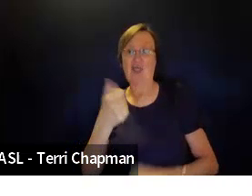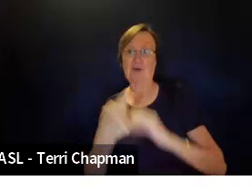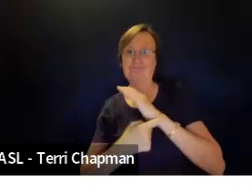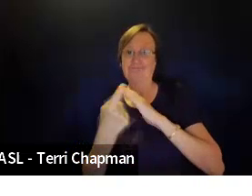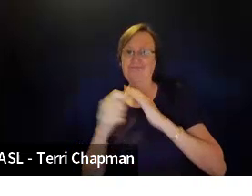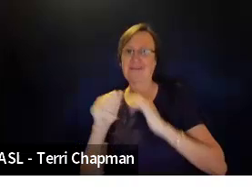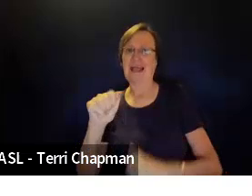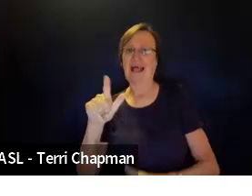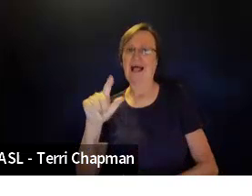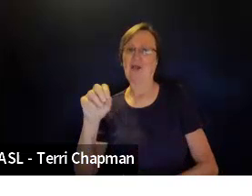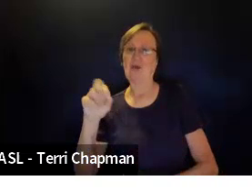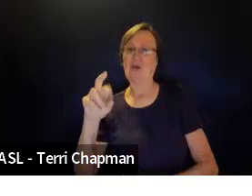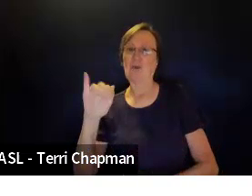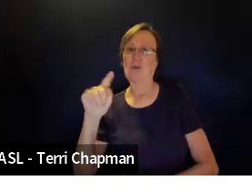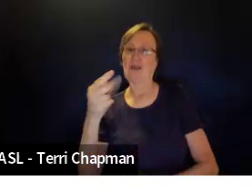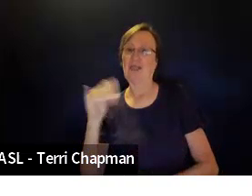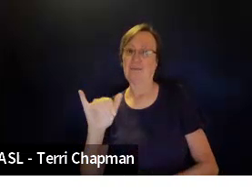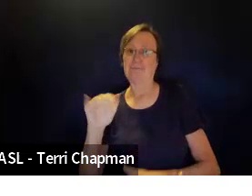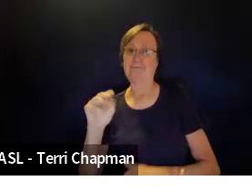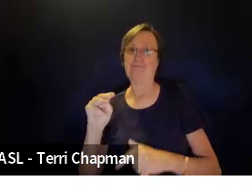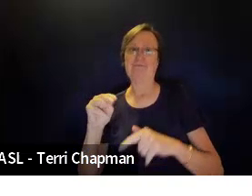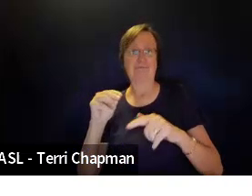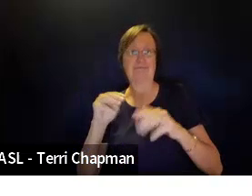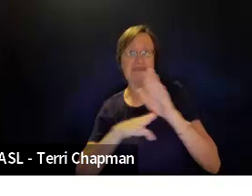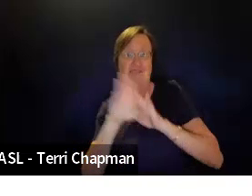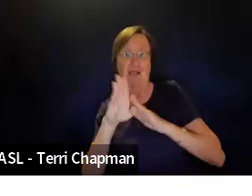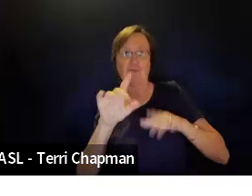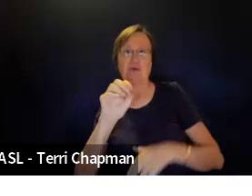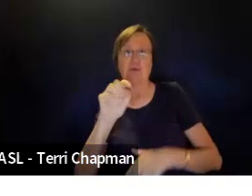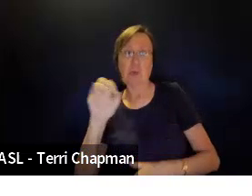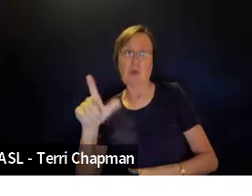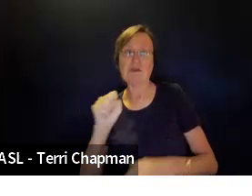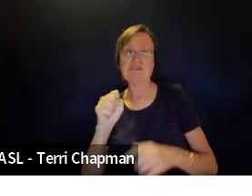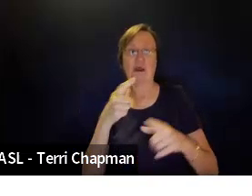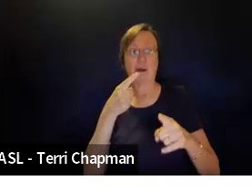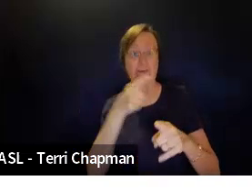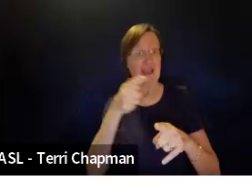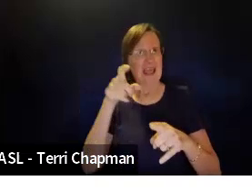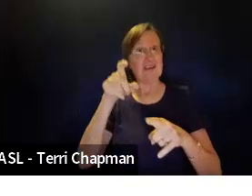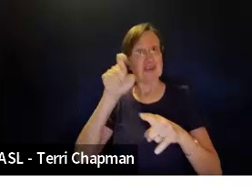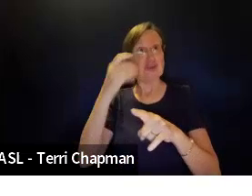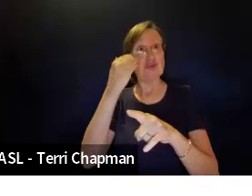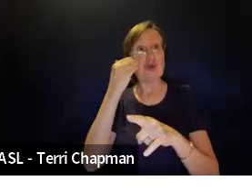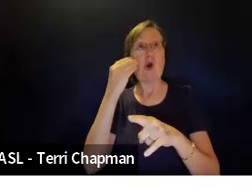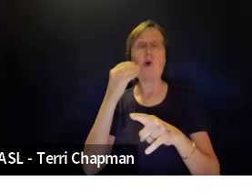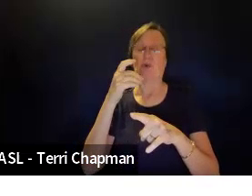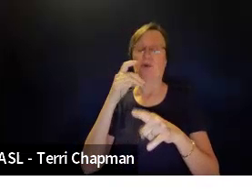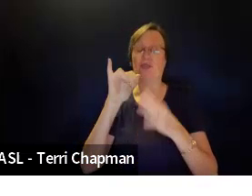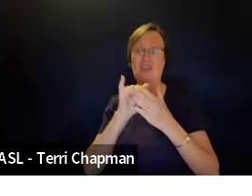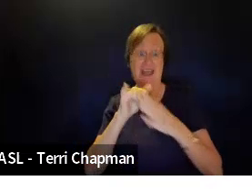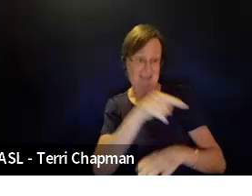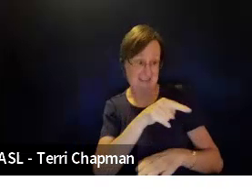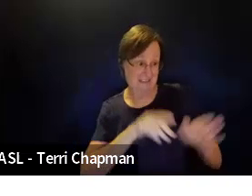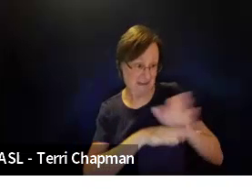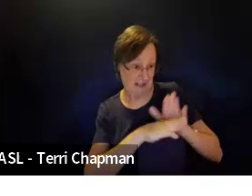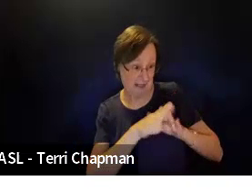have a responsibility to know that the policies that they are working to develop and implement are done with the needs of the people who have the